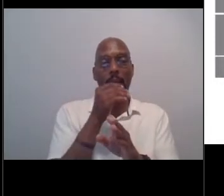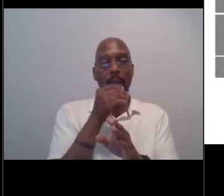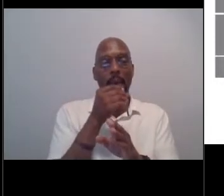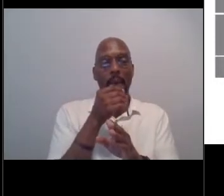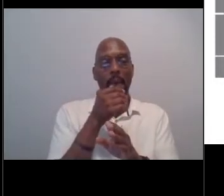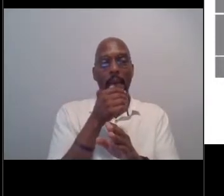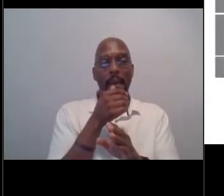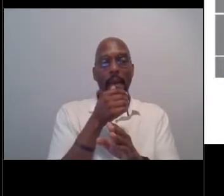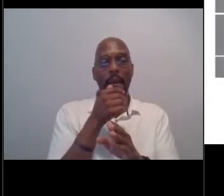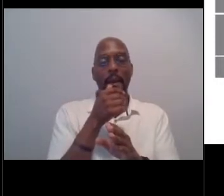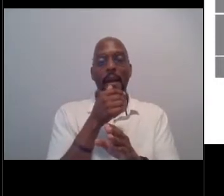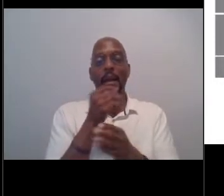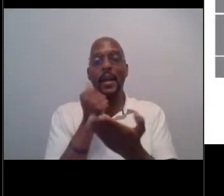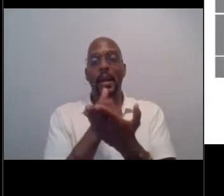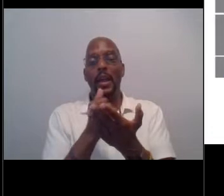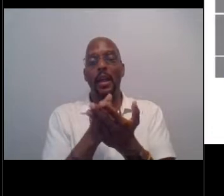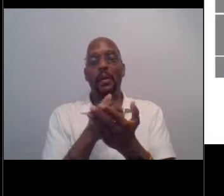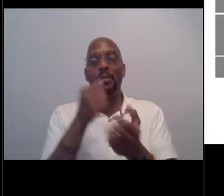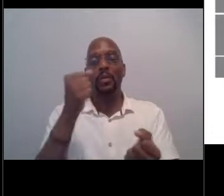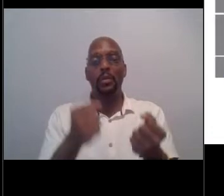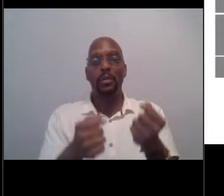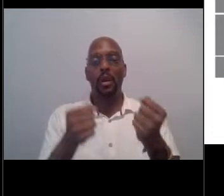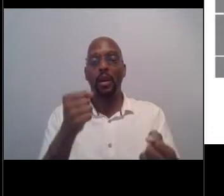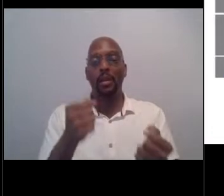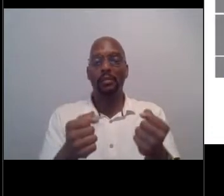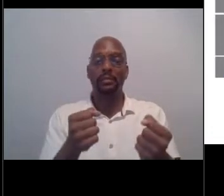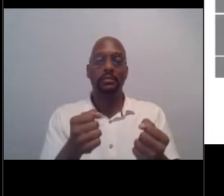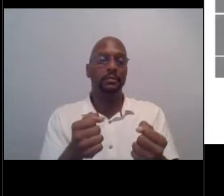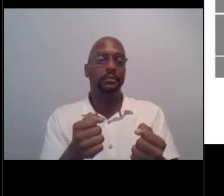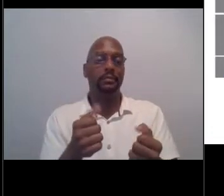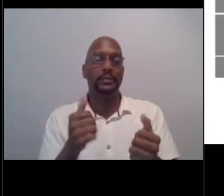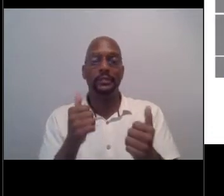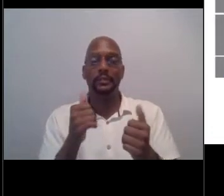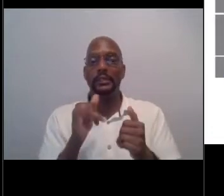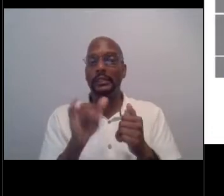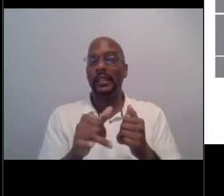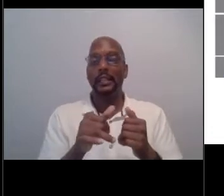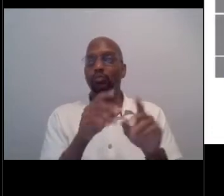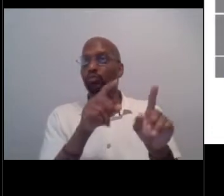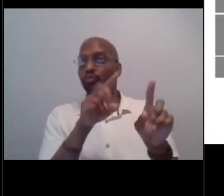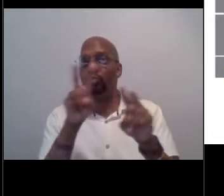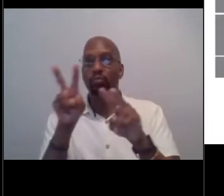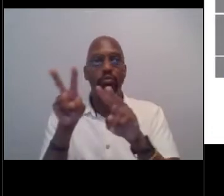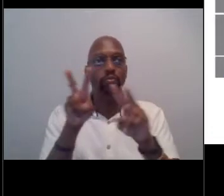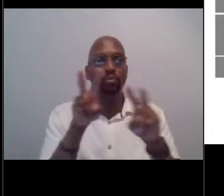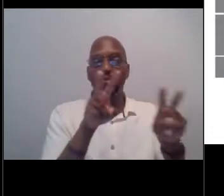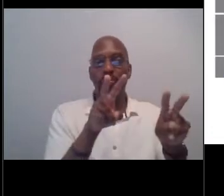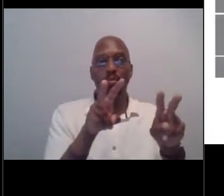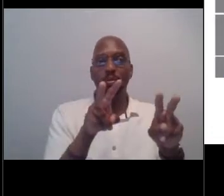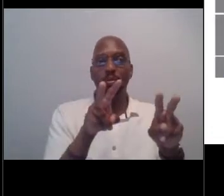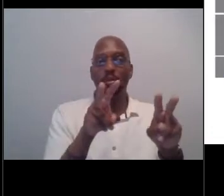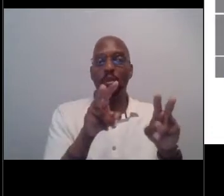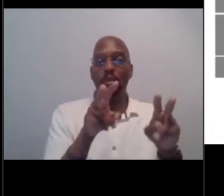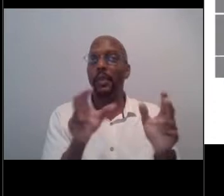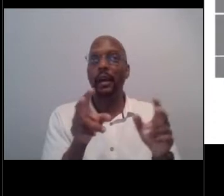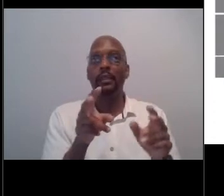and aware as they're traversing the transit-only lanes in case hazardous situations